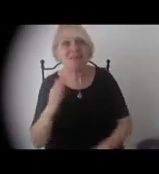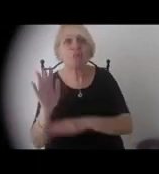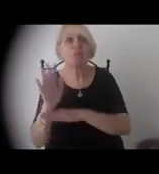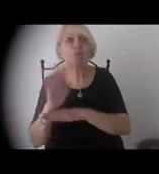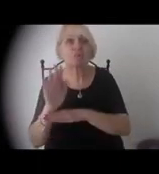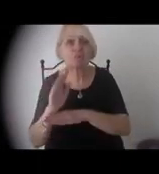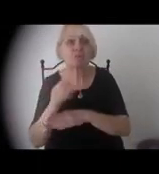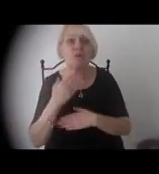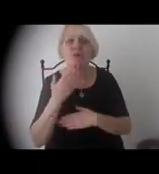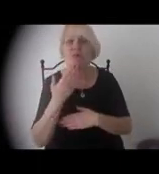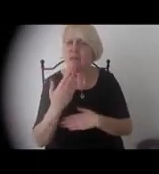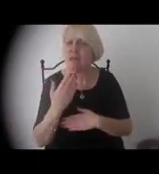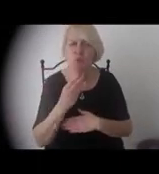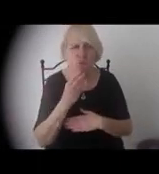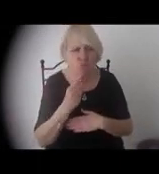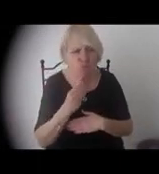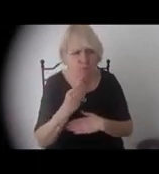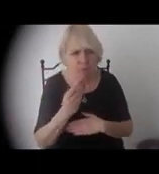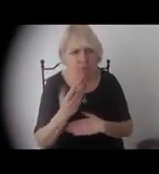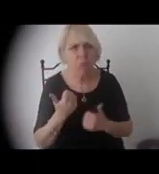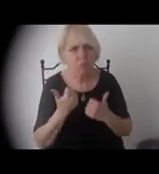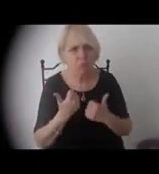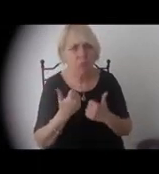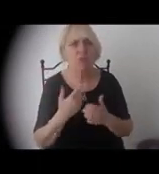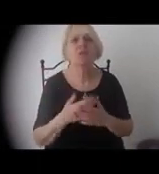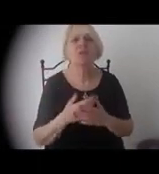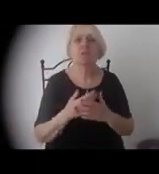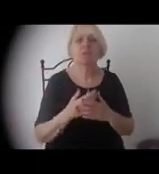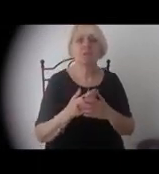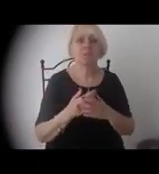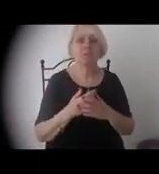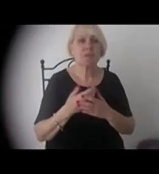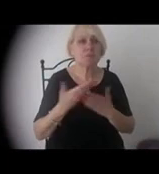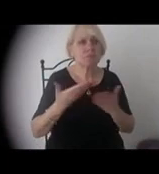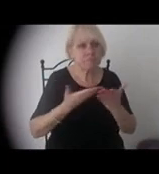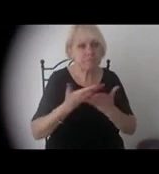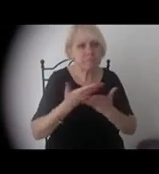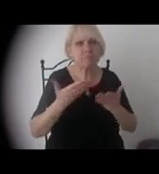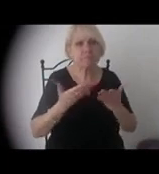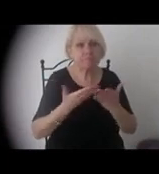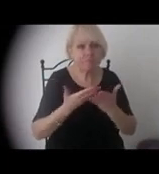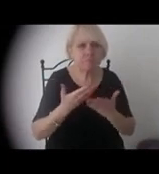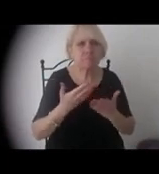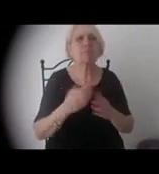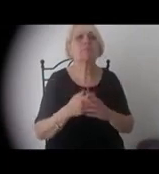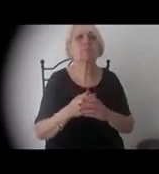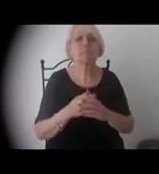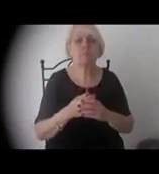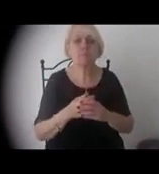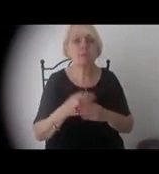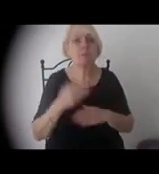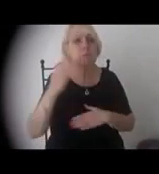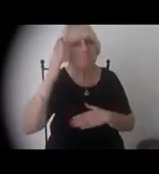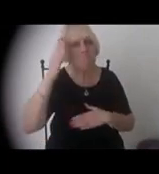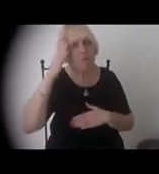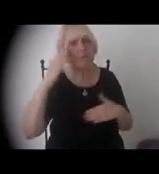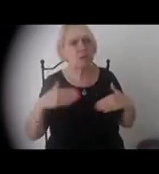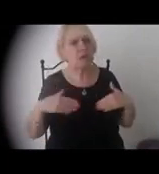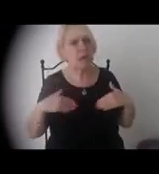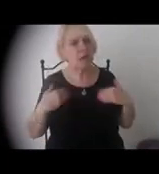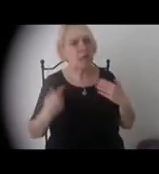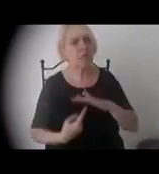really useful and insightful. And again, just opening up and having this conversation about our young people and their mental health is